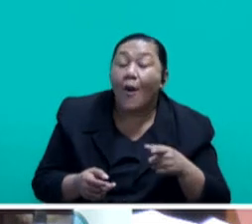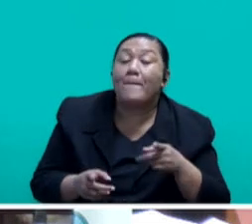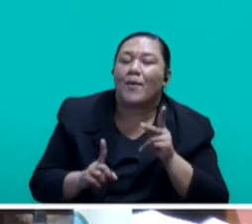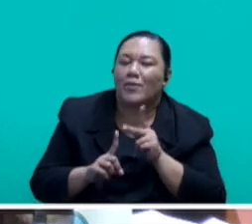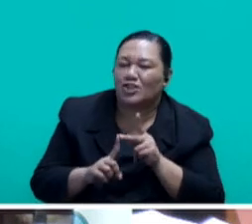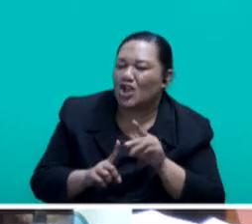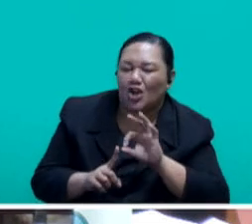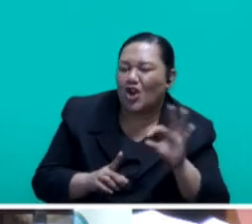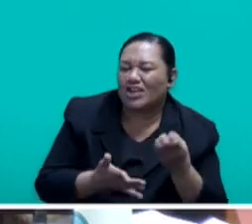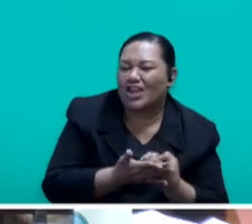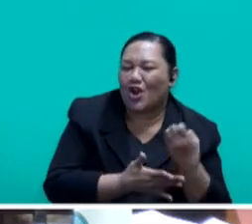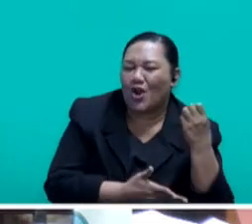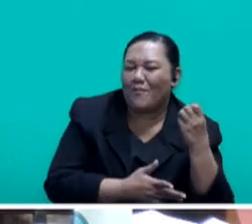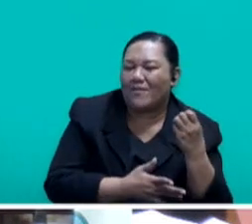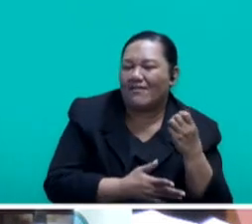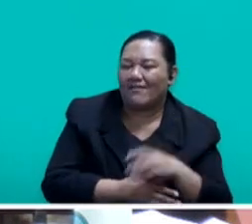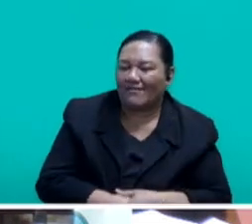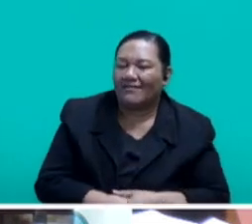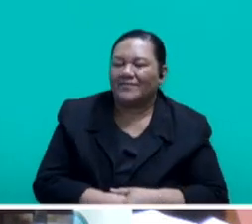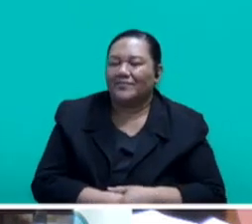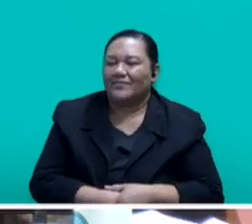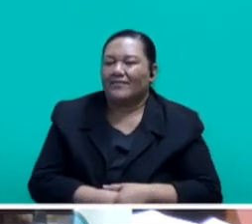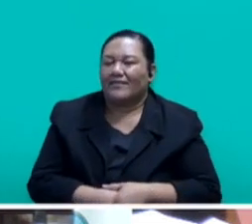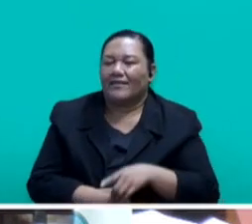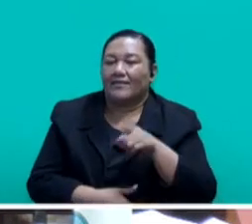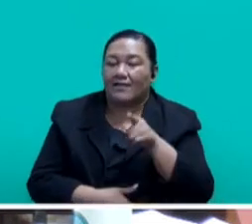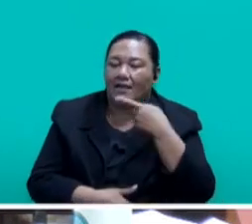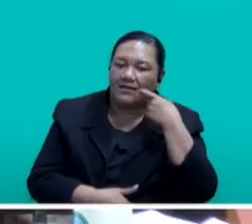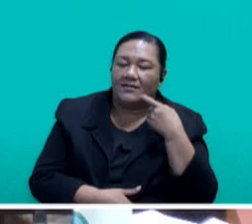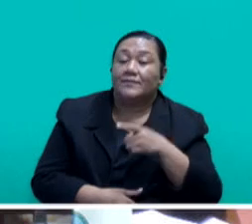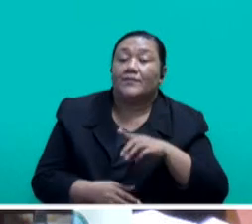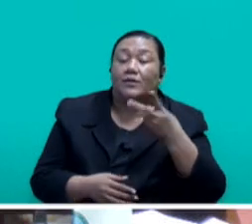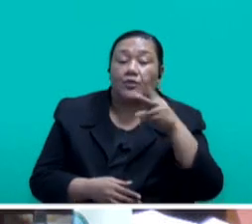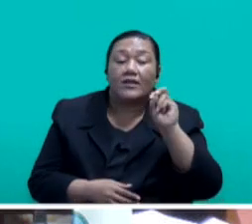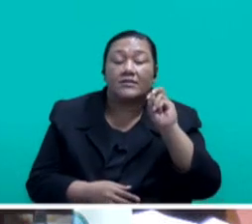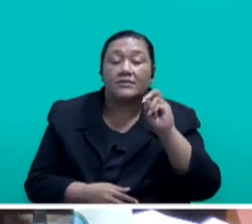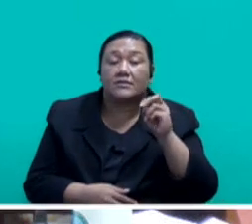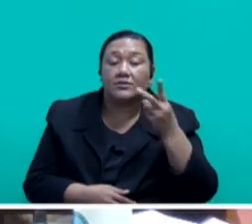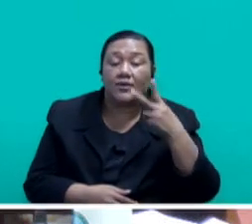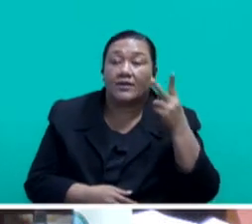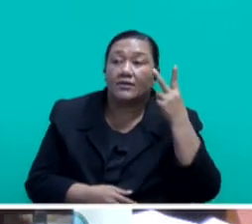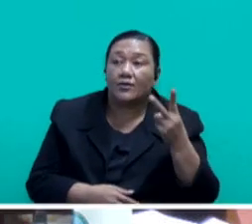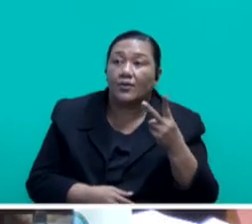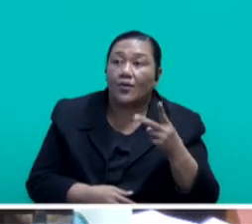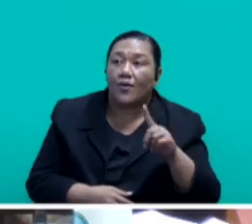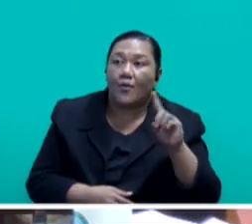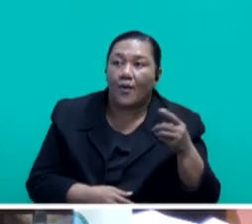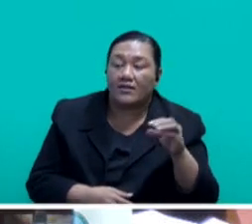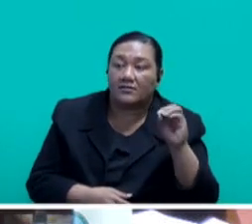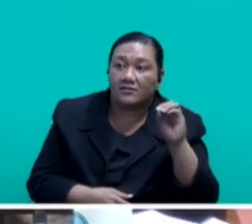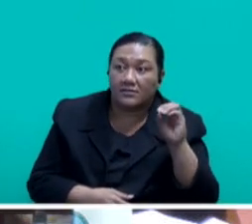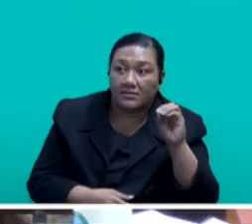In 2022, the Fiji First government placed a three-tier VAT, zero rated on 21